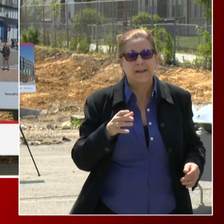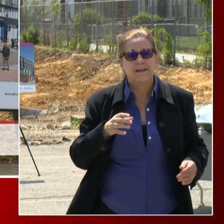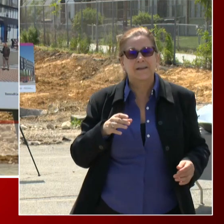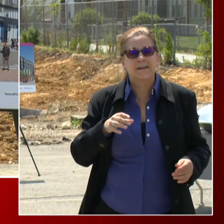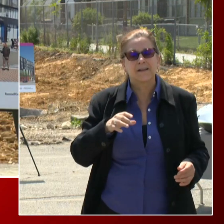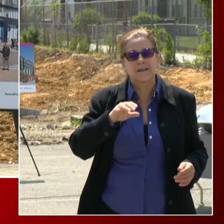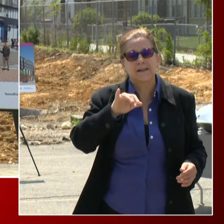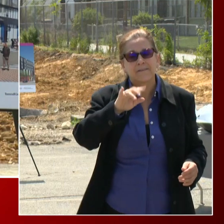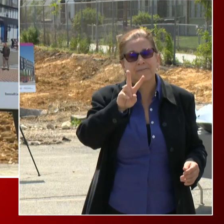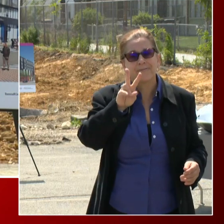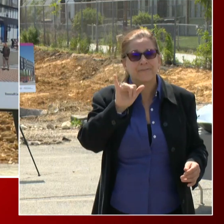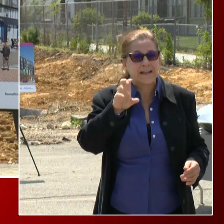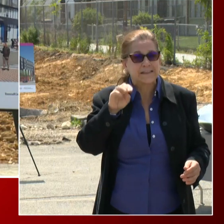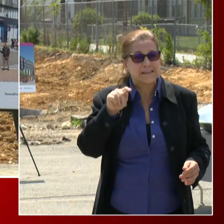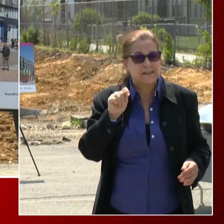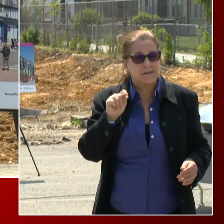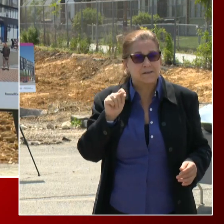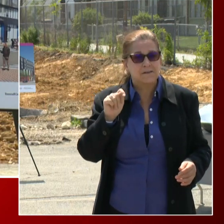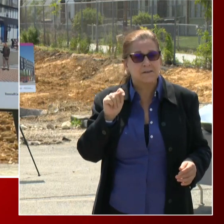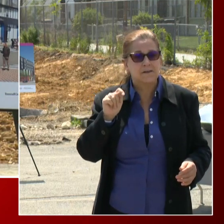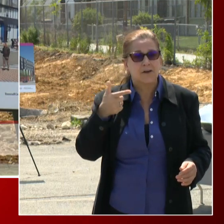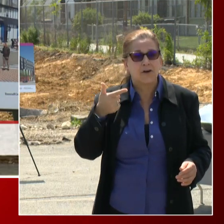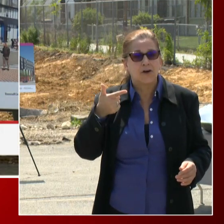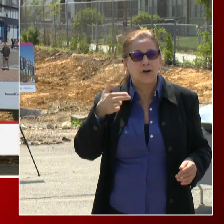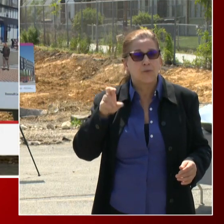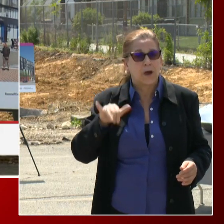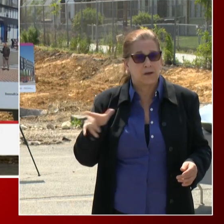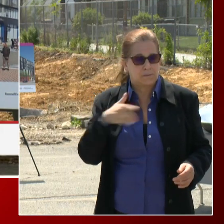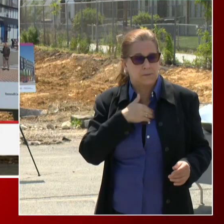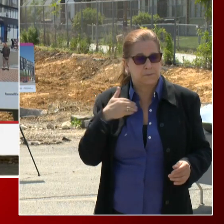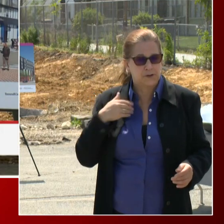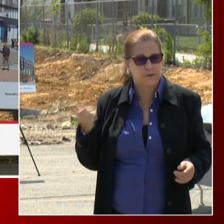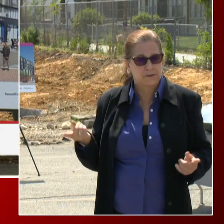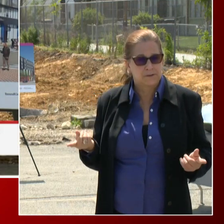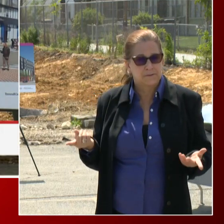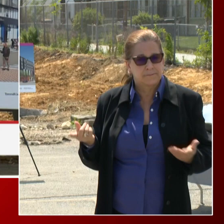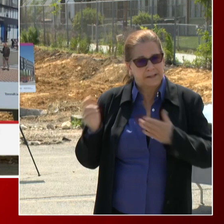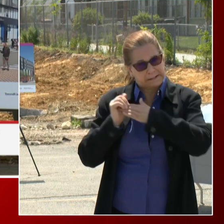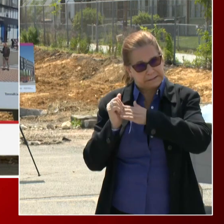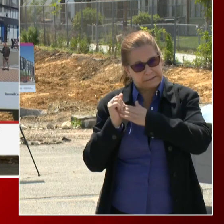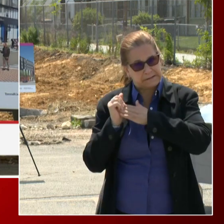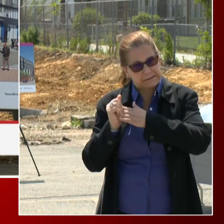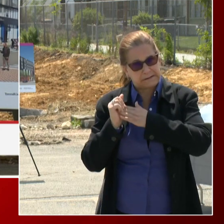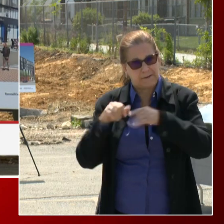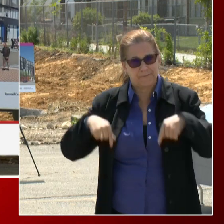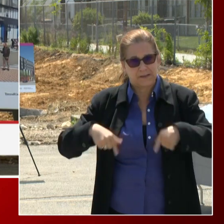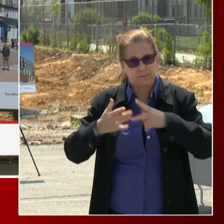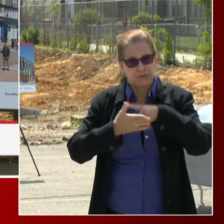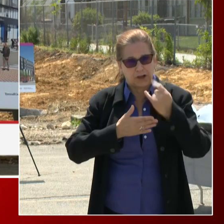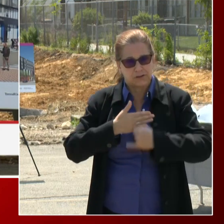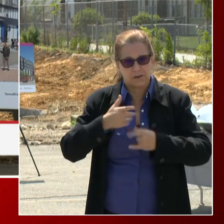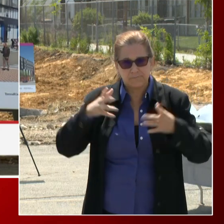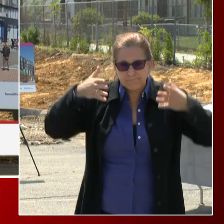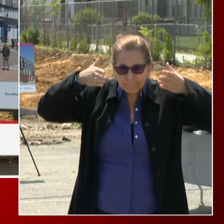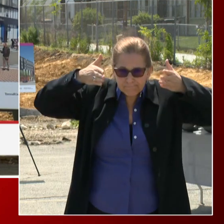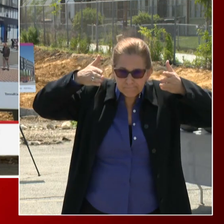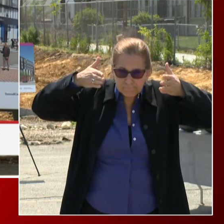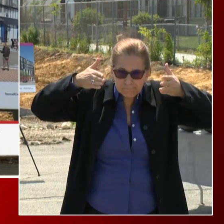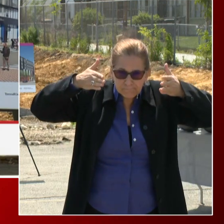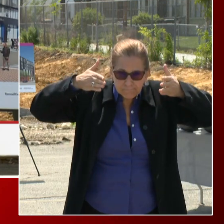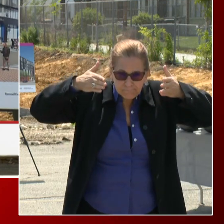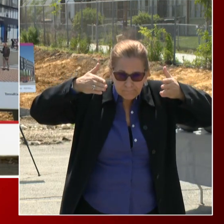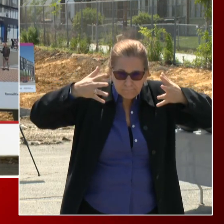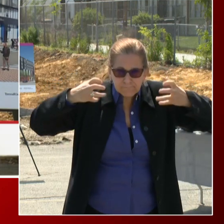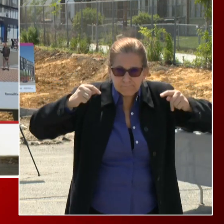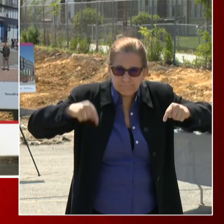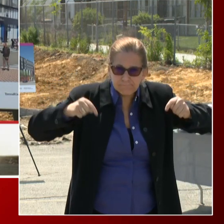who you will hear from, who I dare say, I would say singularly focused, but that's not